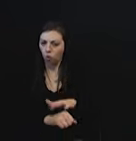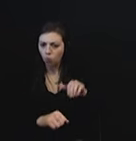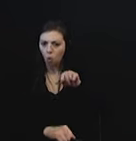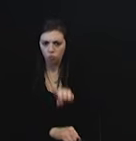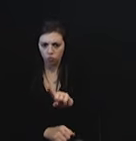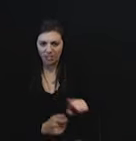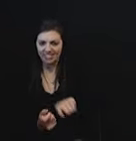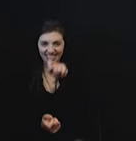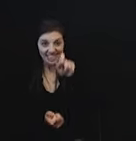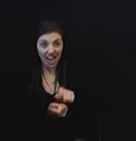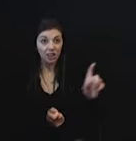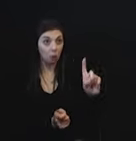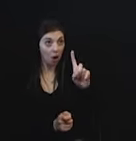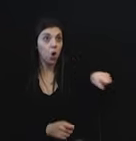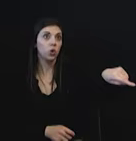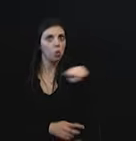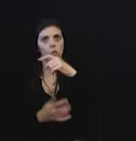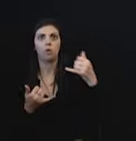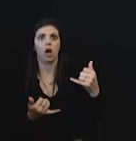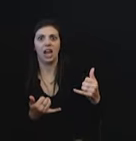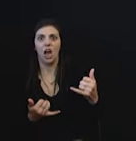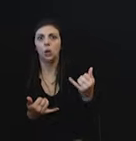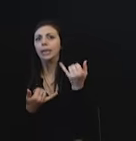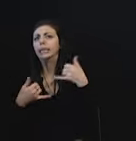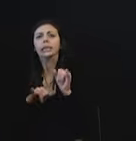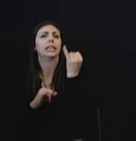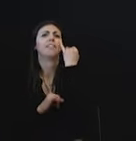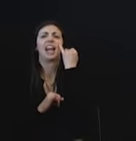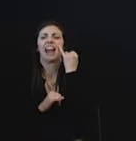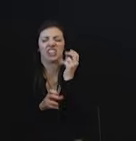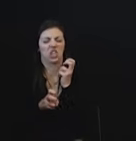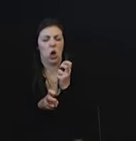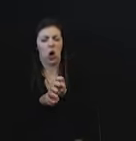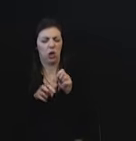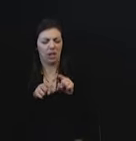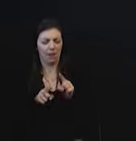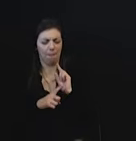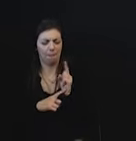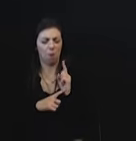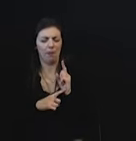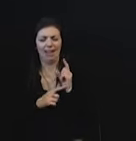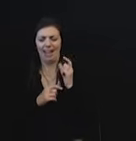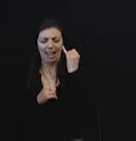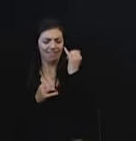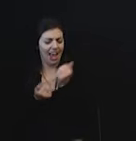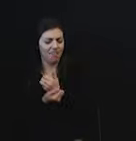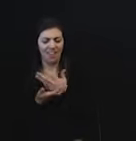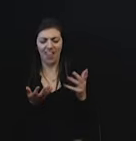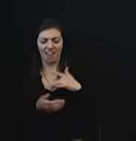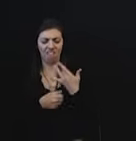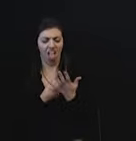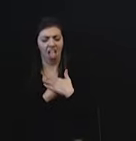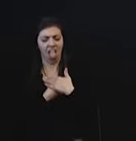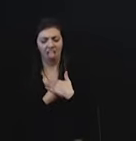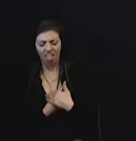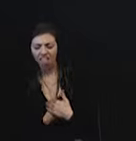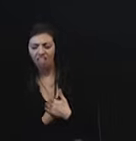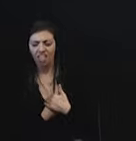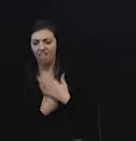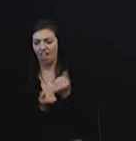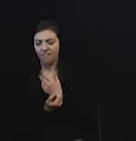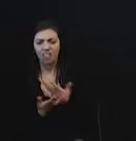are, even if it's hard in the moment, even if everything is seemingly trying to come down upon you,